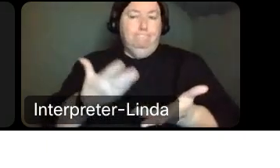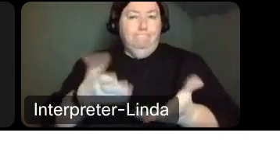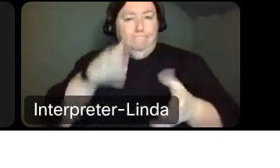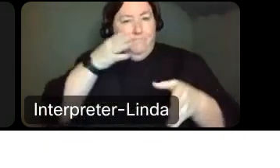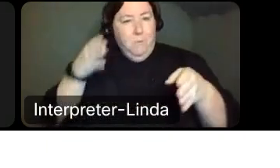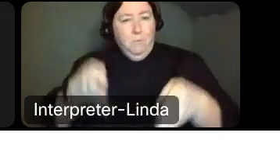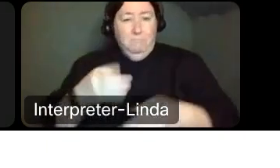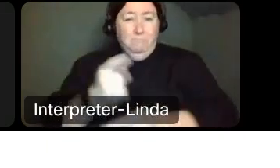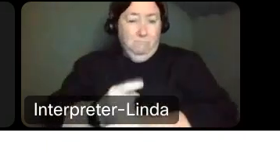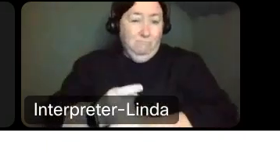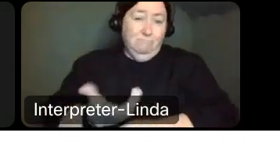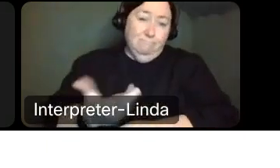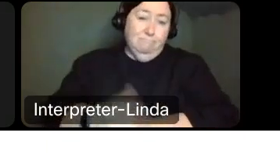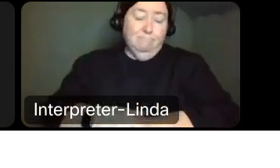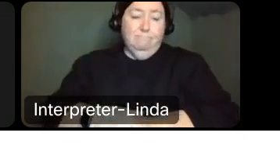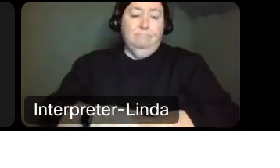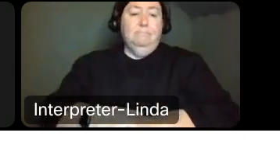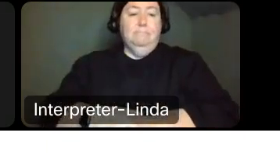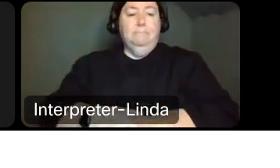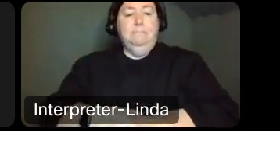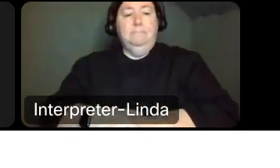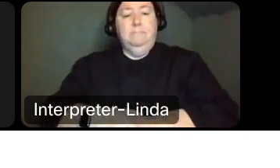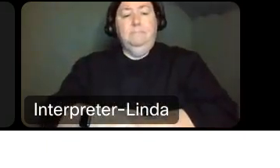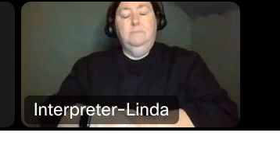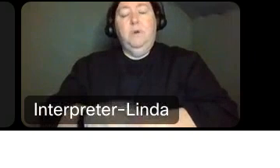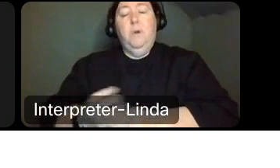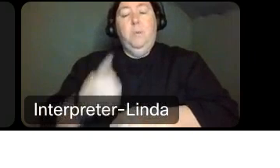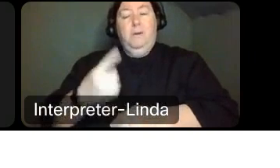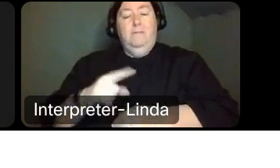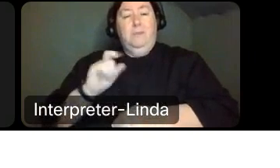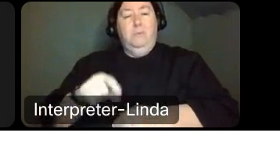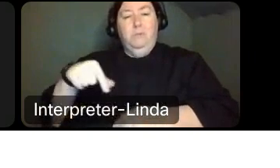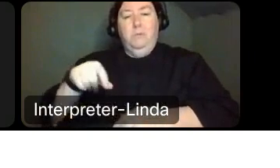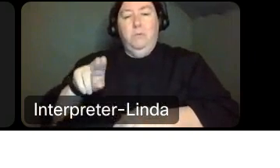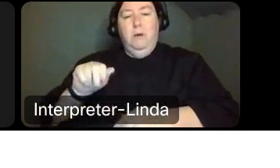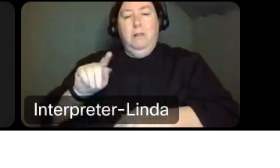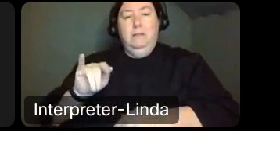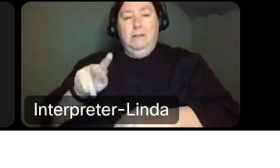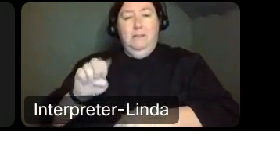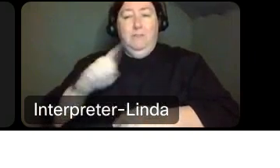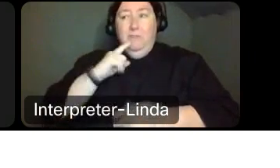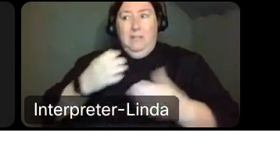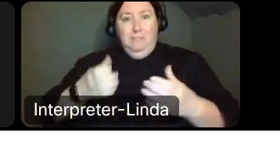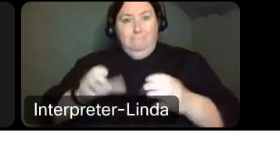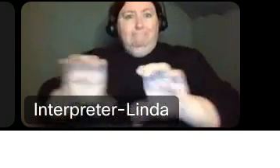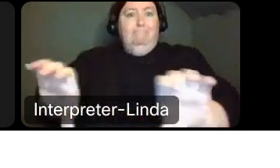focus, right? So this is something, one of those qualitative questions that really gets put back use for teams to see,